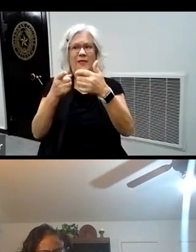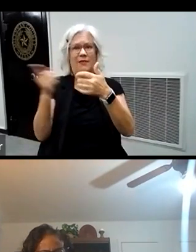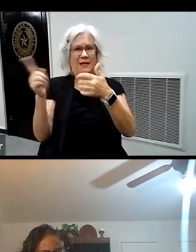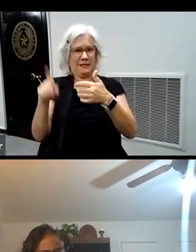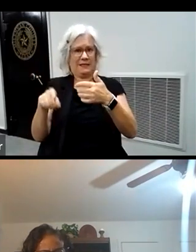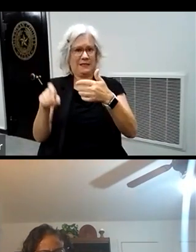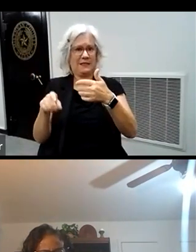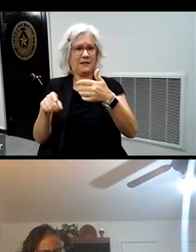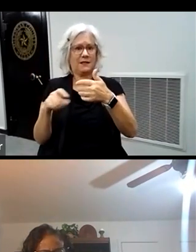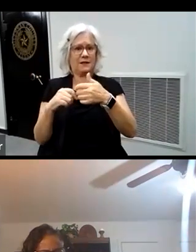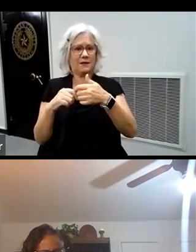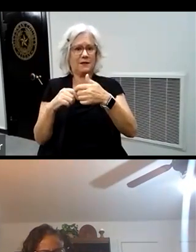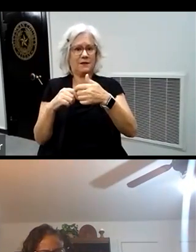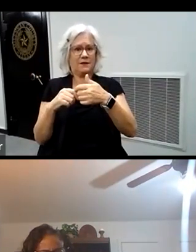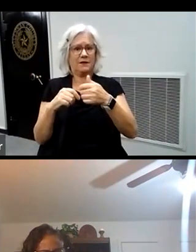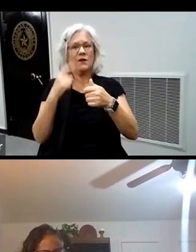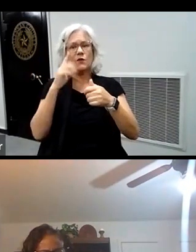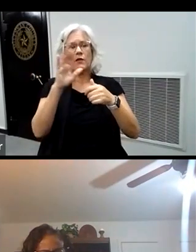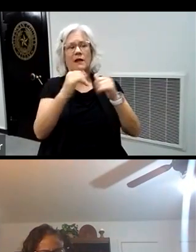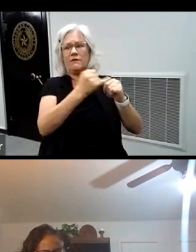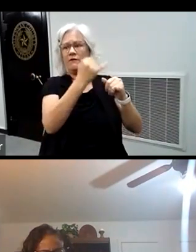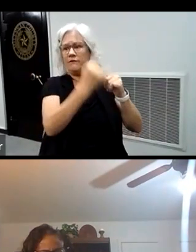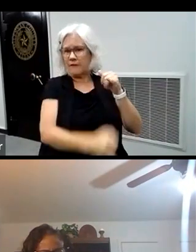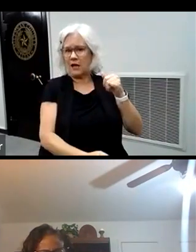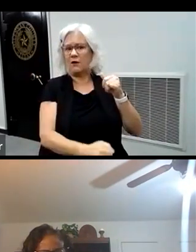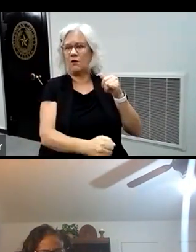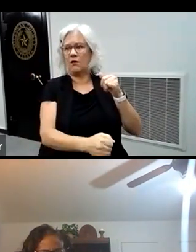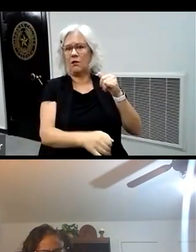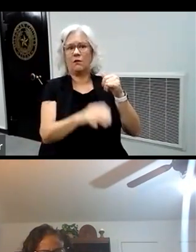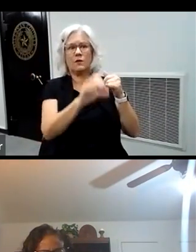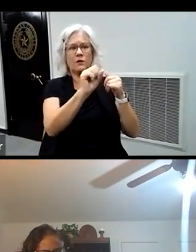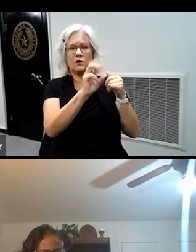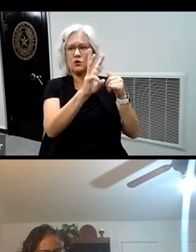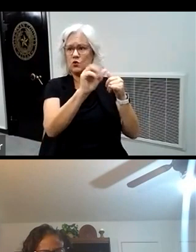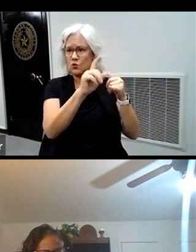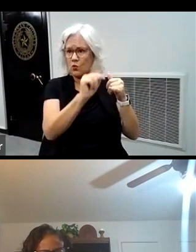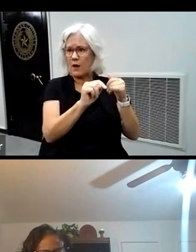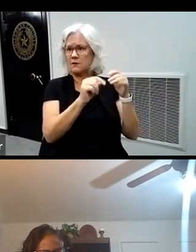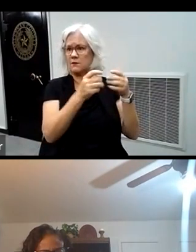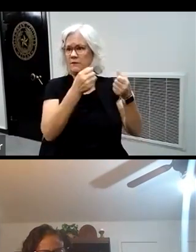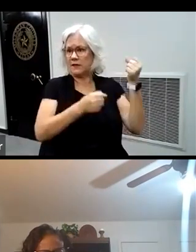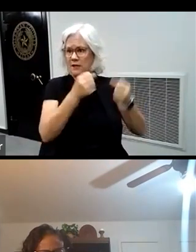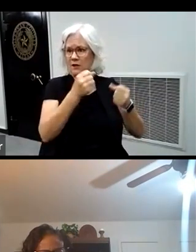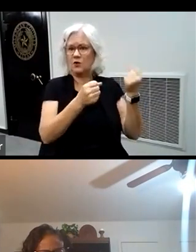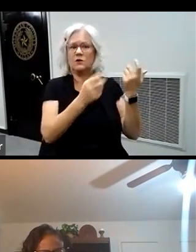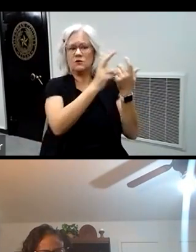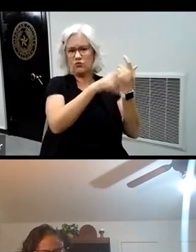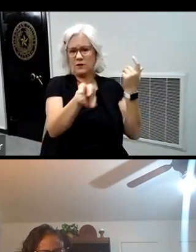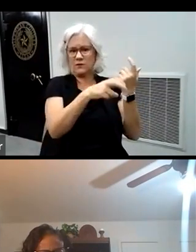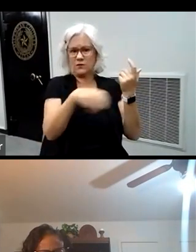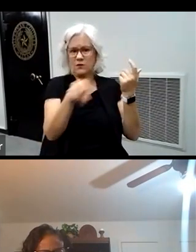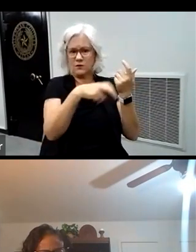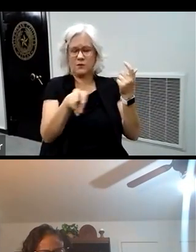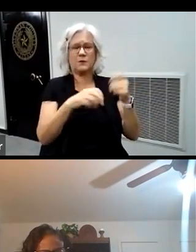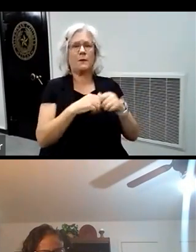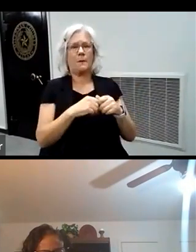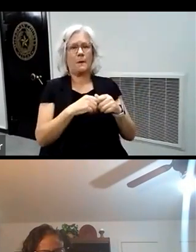needing for the final transition, all the SWAT vehicles and all those things. So we're moving forward with all that stuff. We're making space